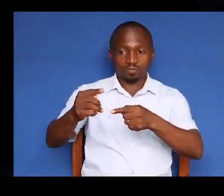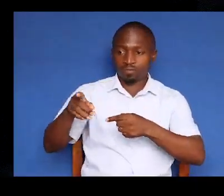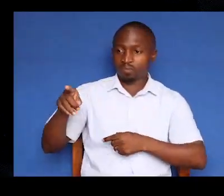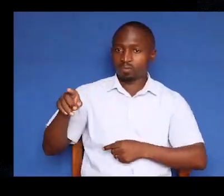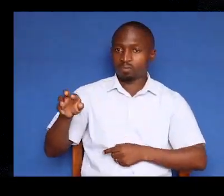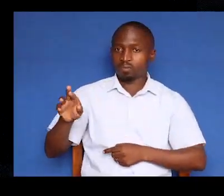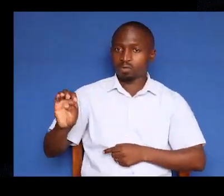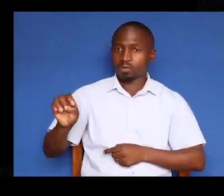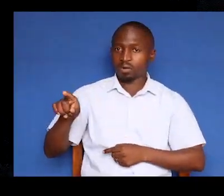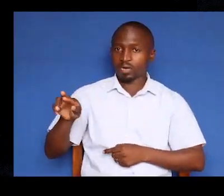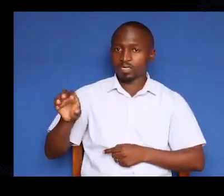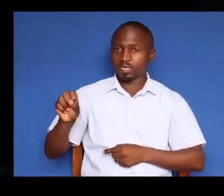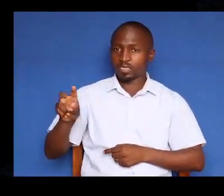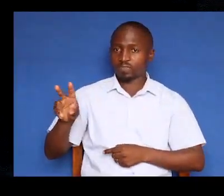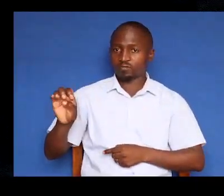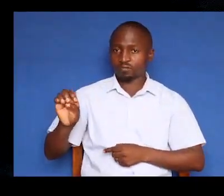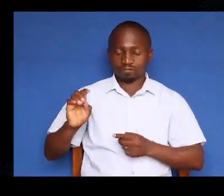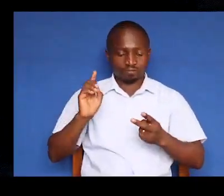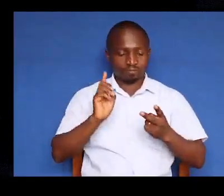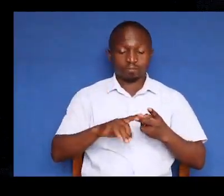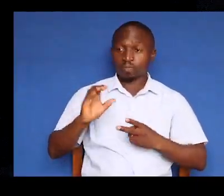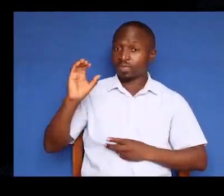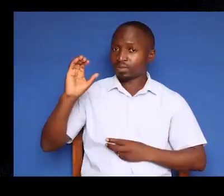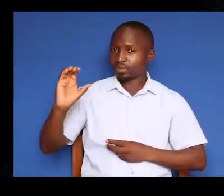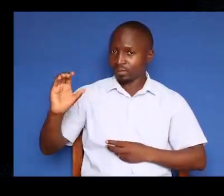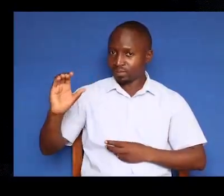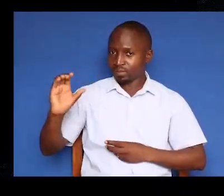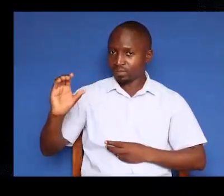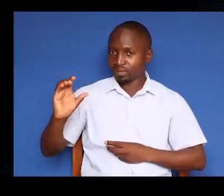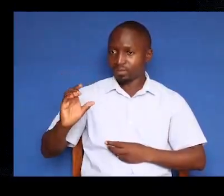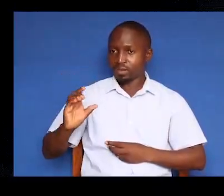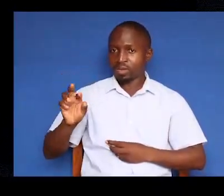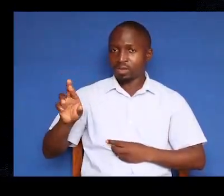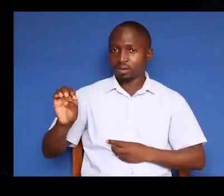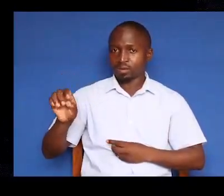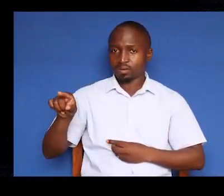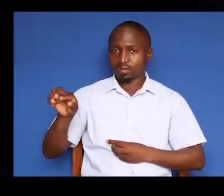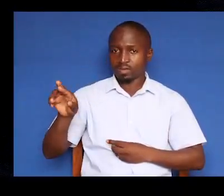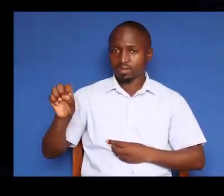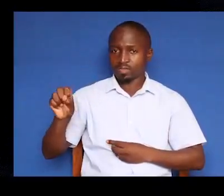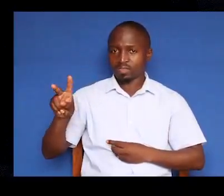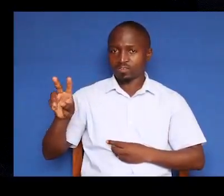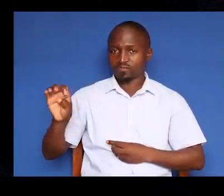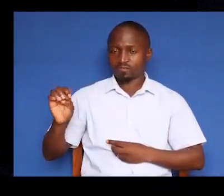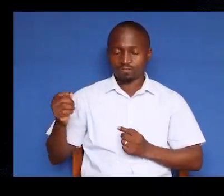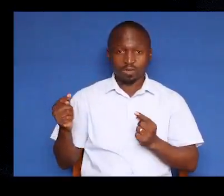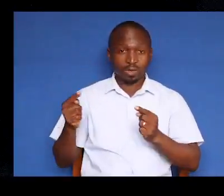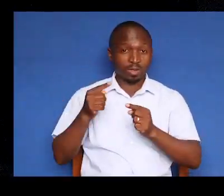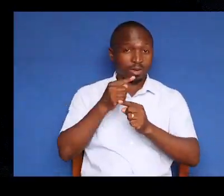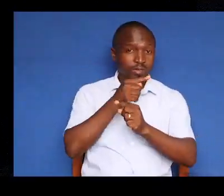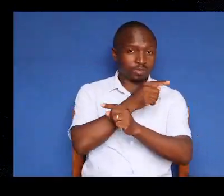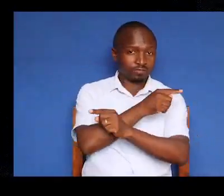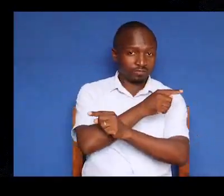tax system. And C is regressive tax